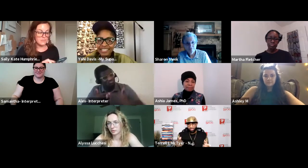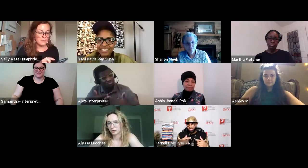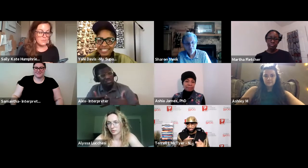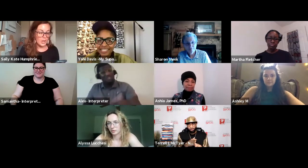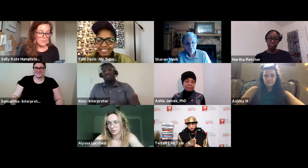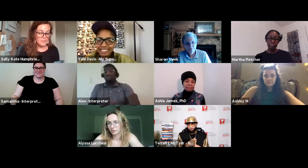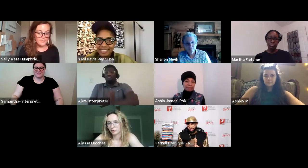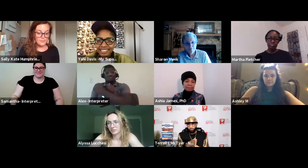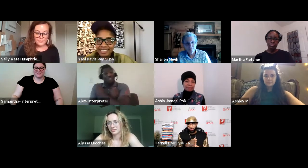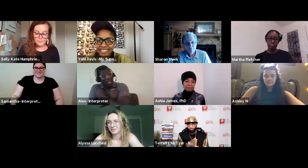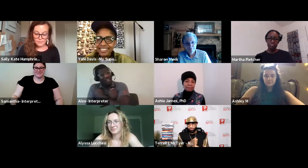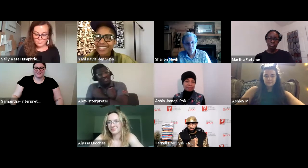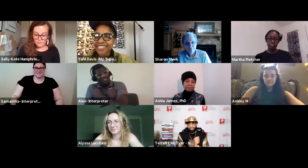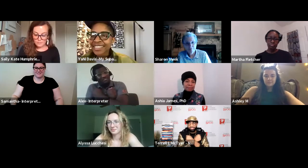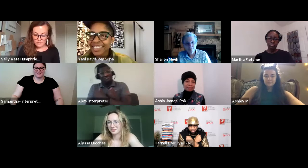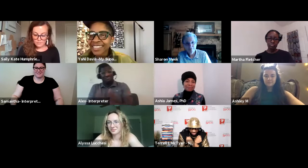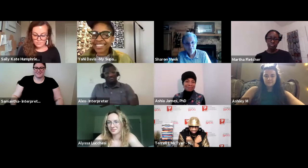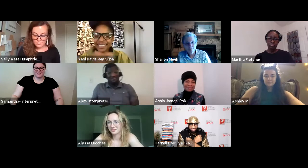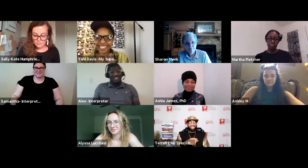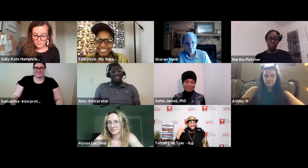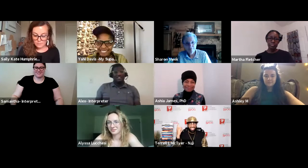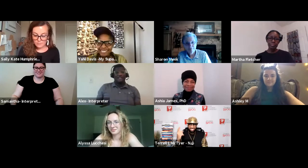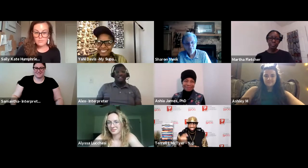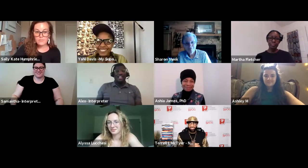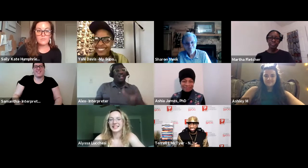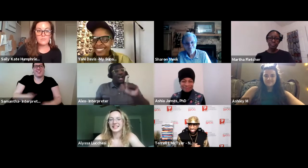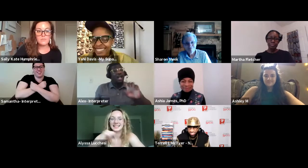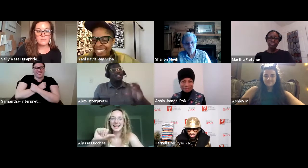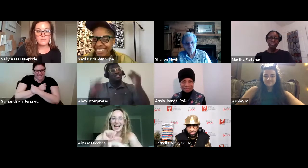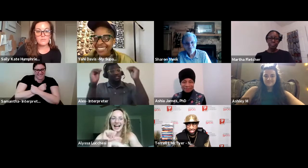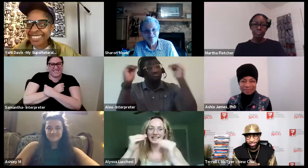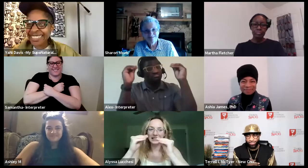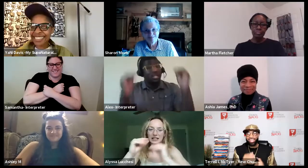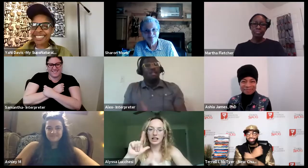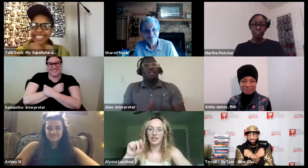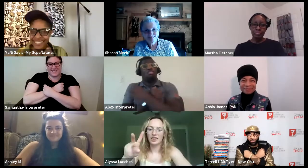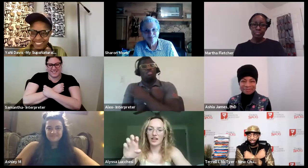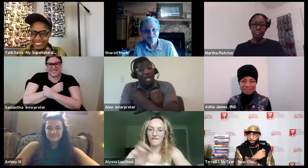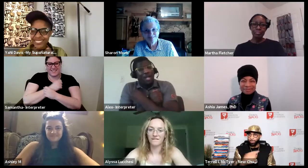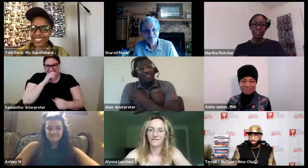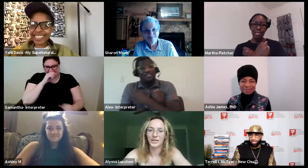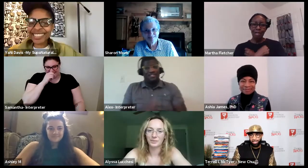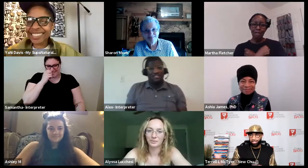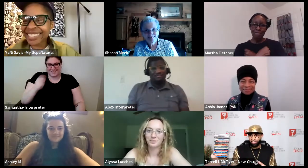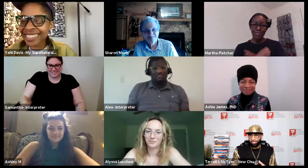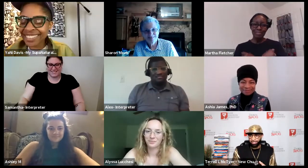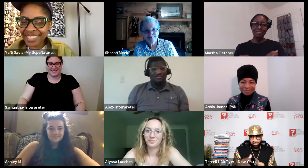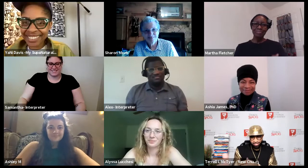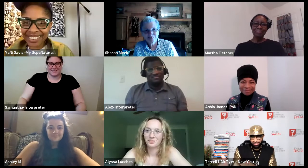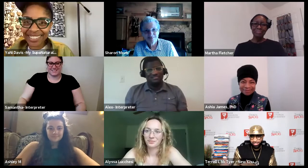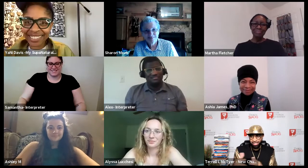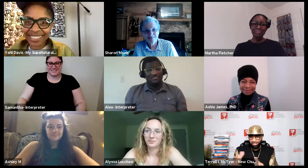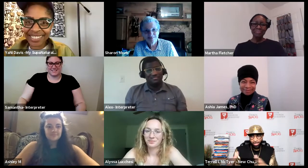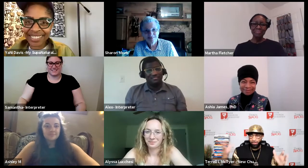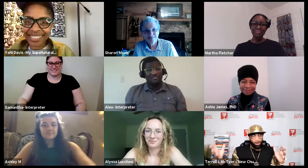thing again. Teach us that real quick. Yes, yes. Everything starts with love. So Elisa,